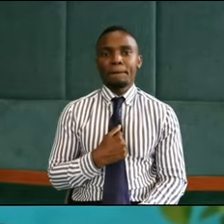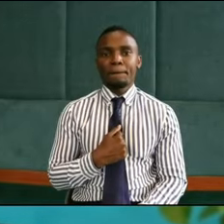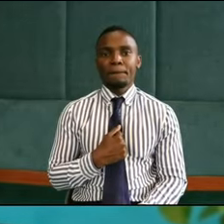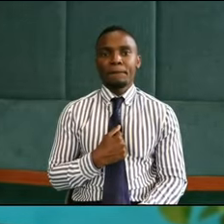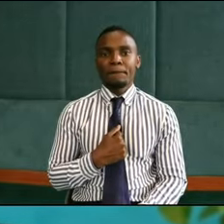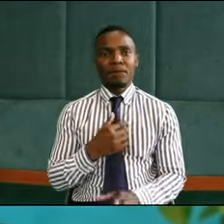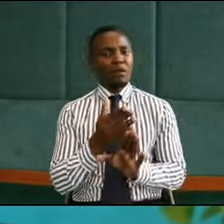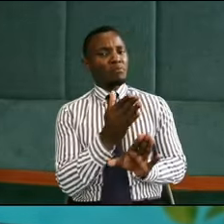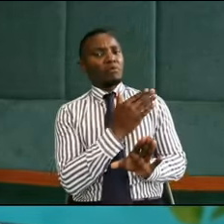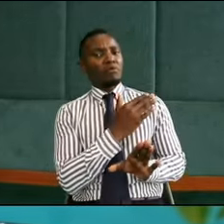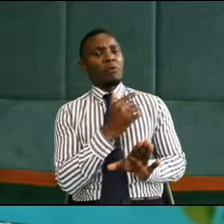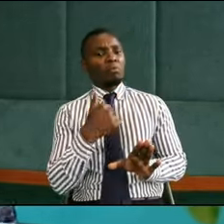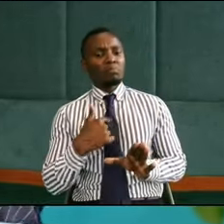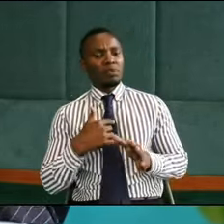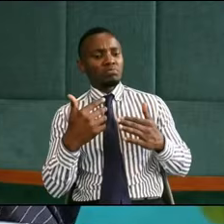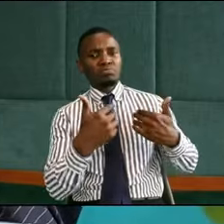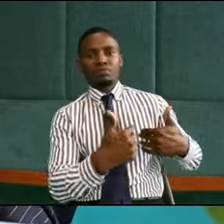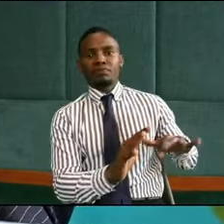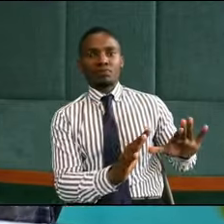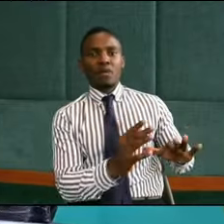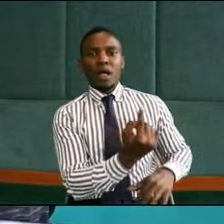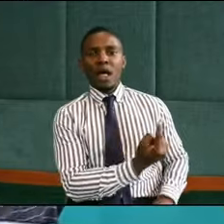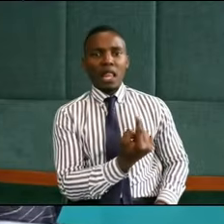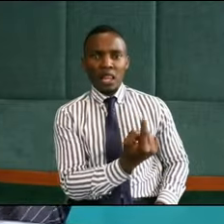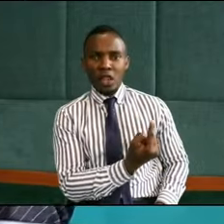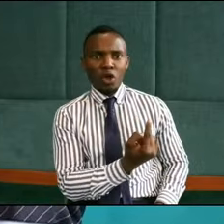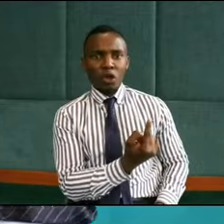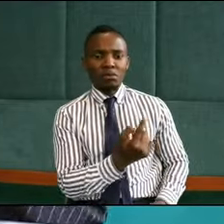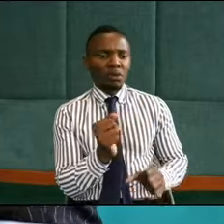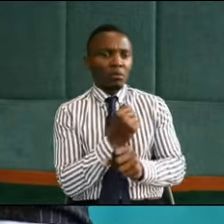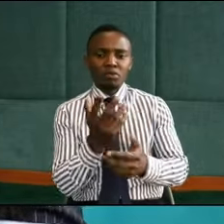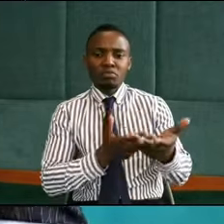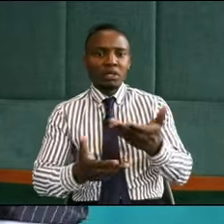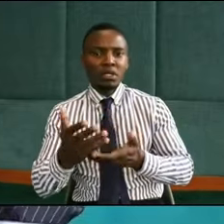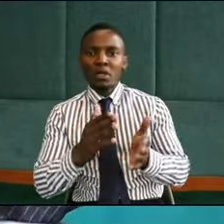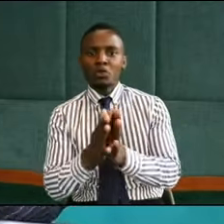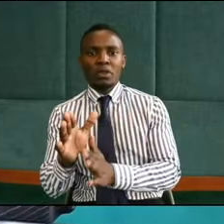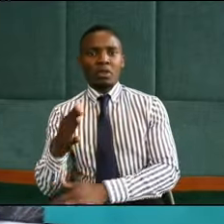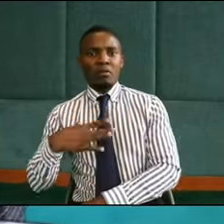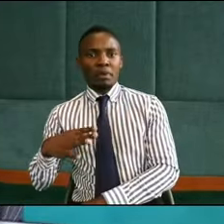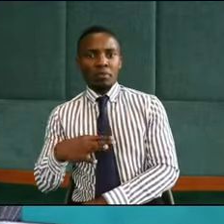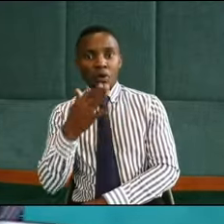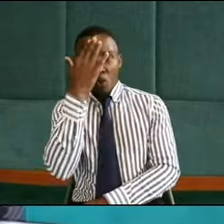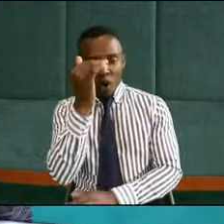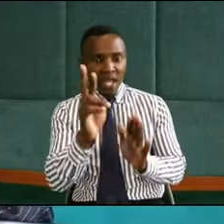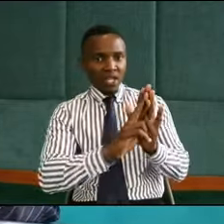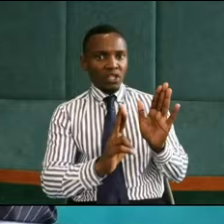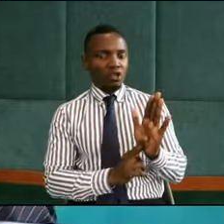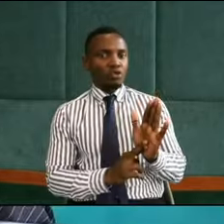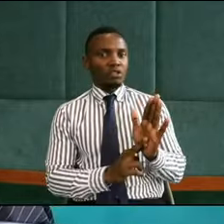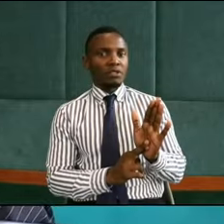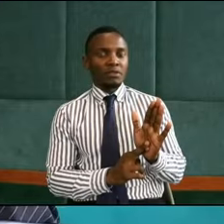I was a cast away. Not to mingle with men as by the rules. The rules, the